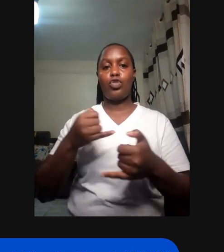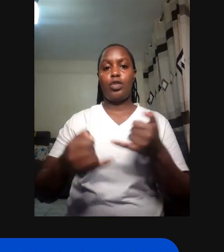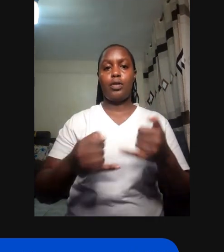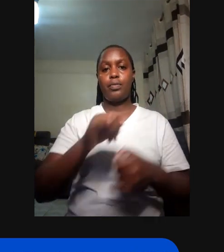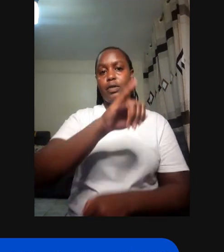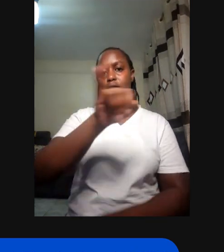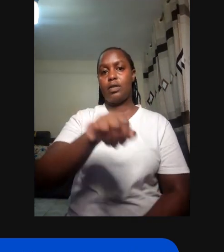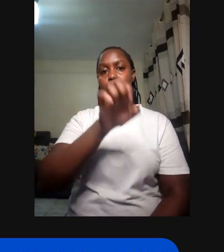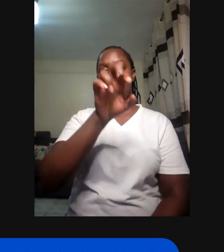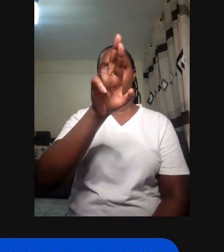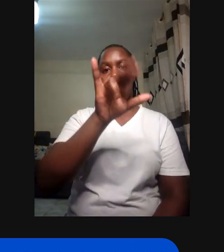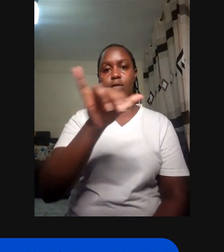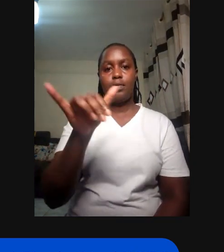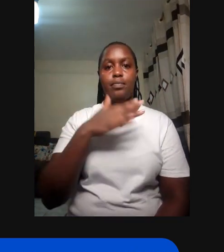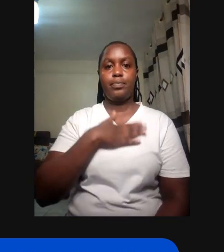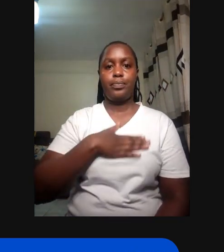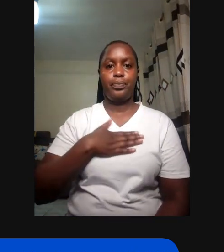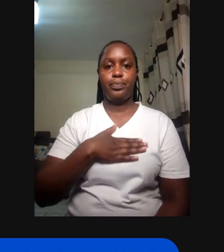please.